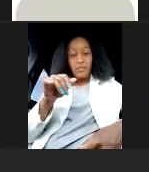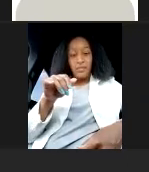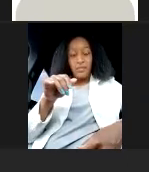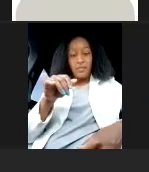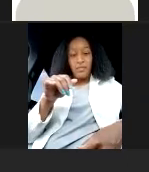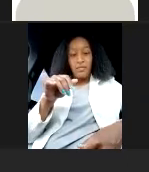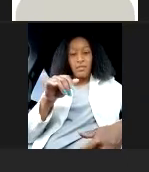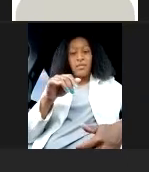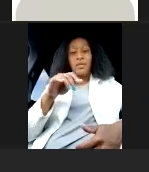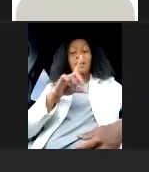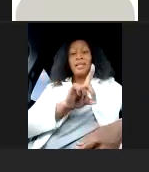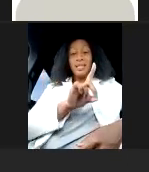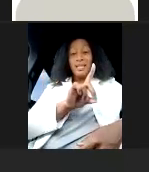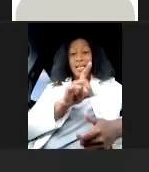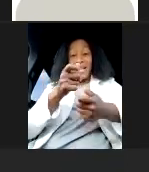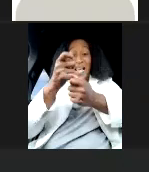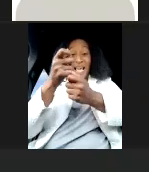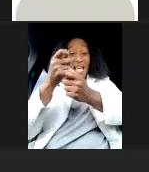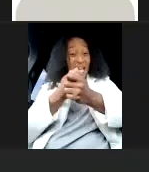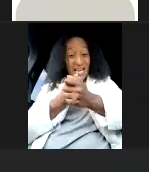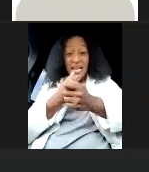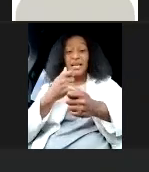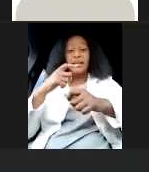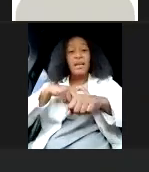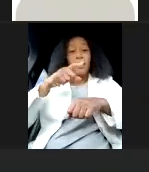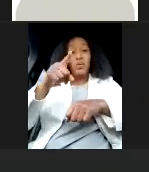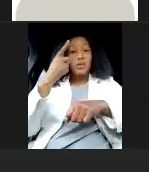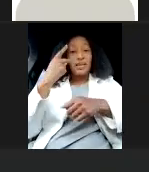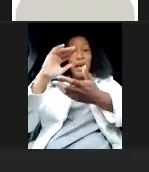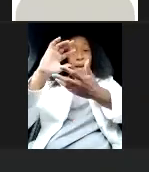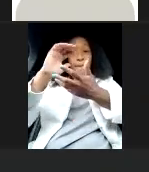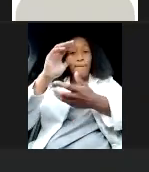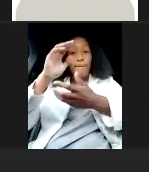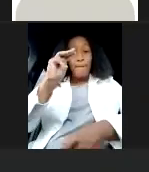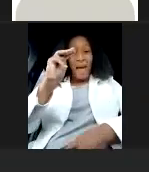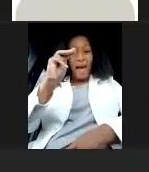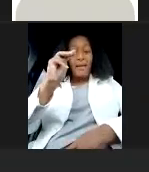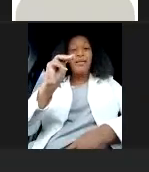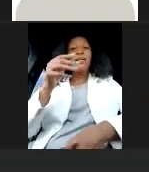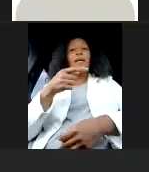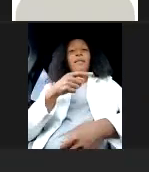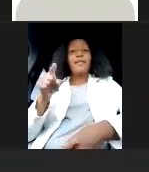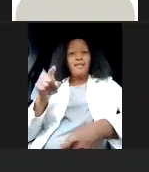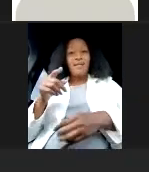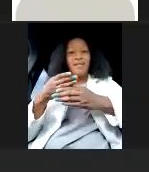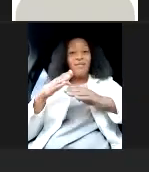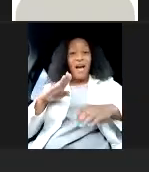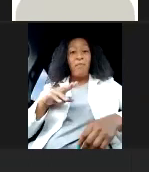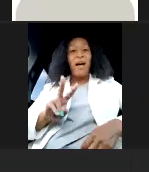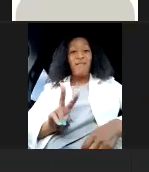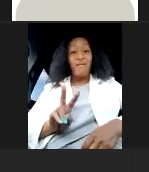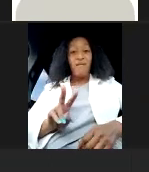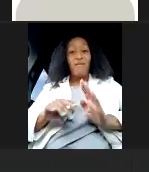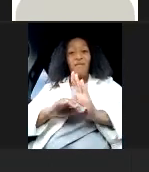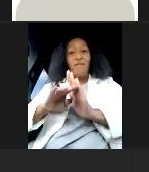unit divided by any volume unit. So let's say I had the mass unit kilograms. and I